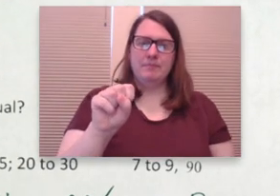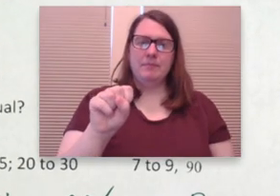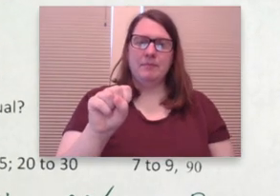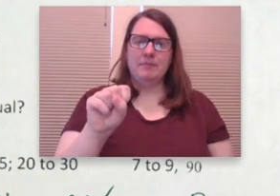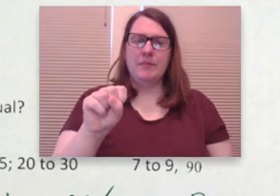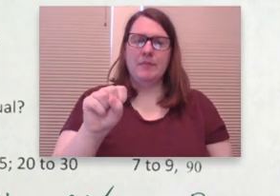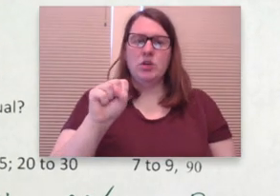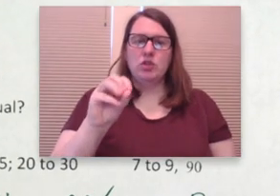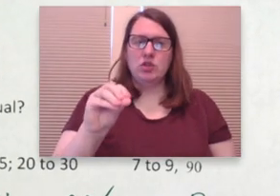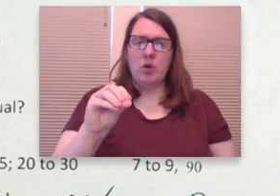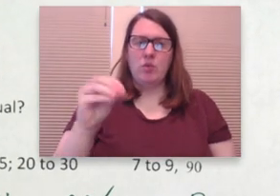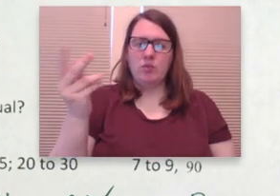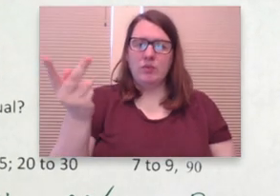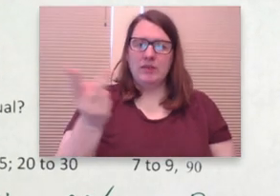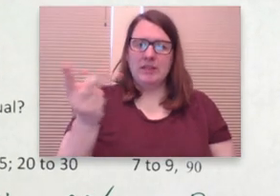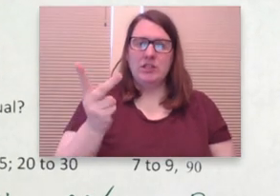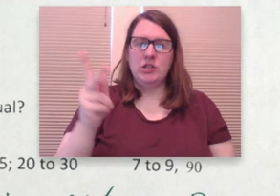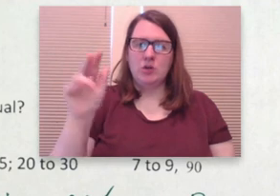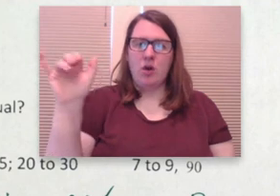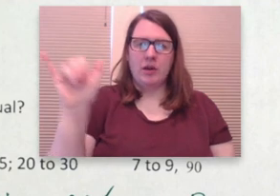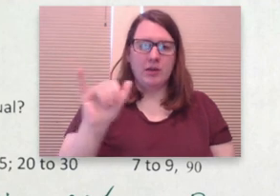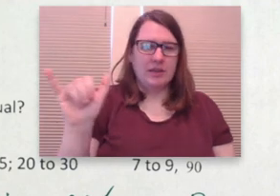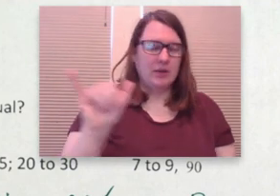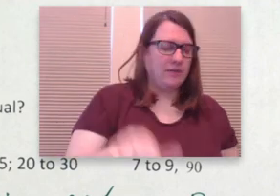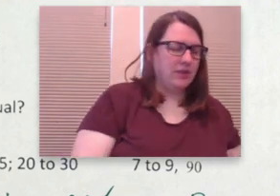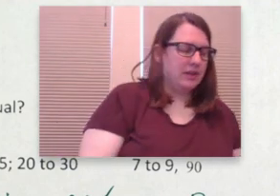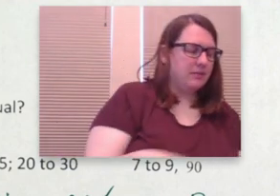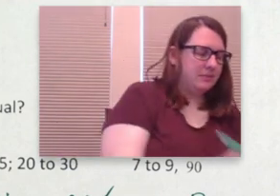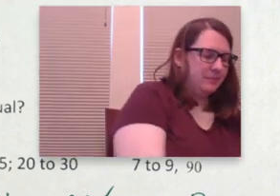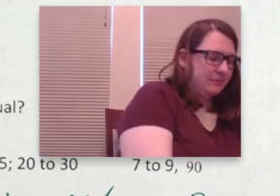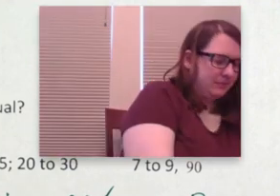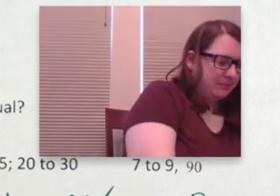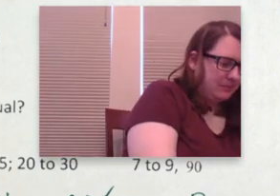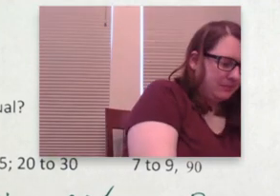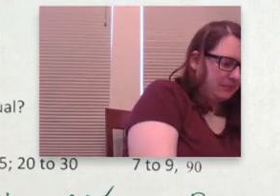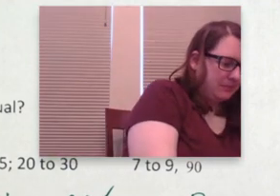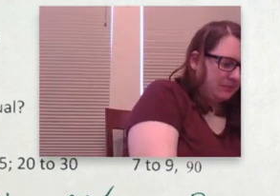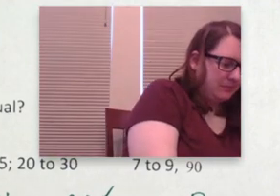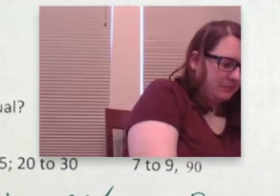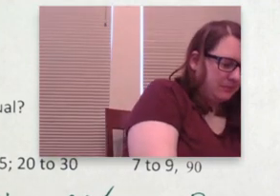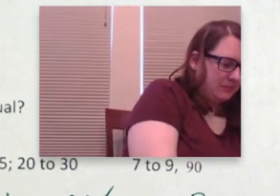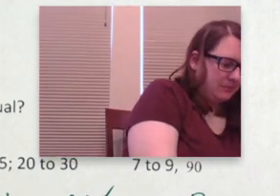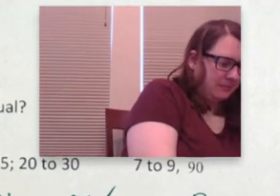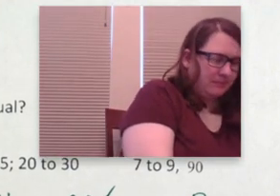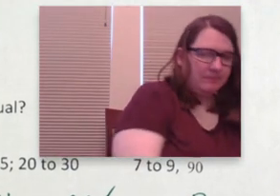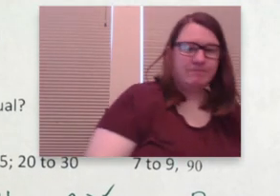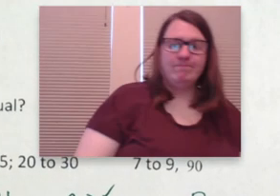Yep. So these two are equivalent.